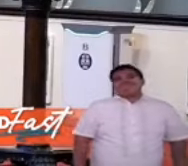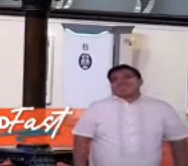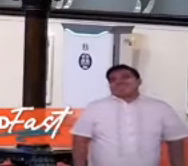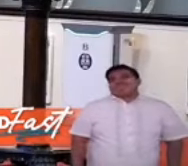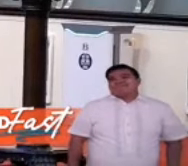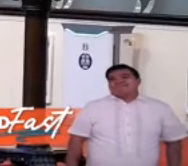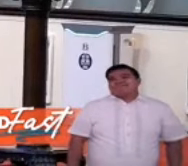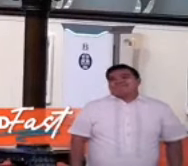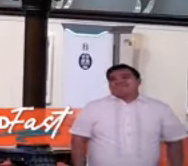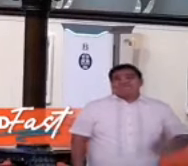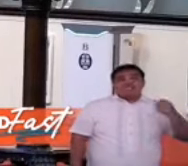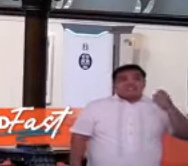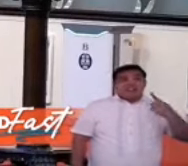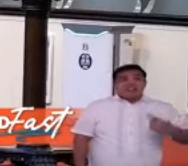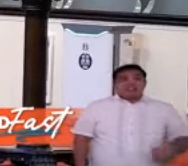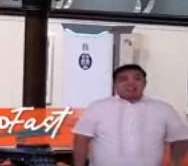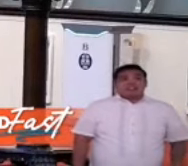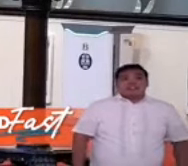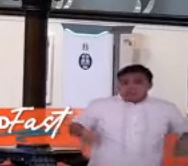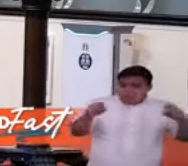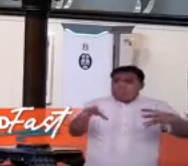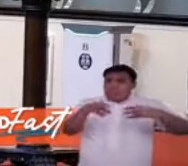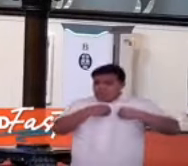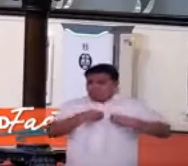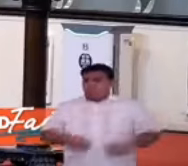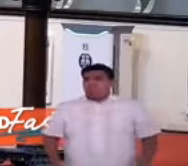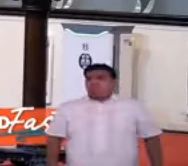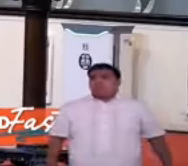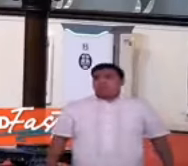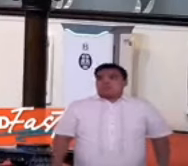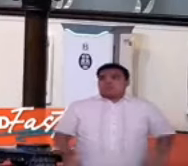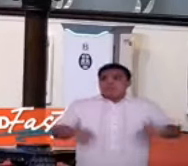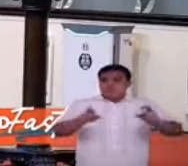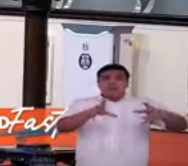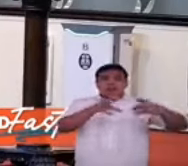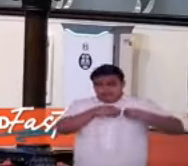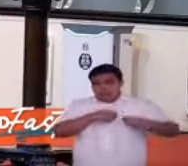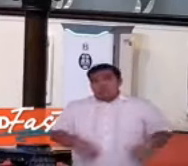Don't make idle threats. Oh no. Ingon sa di mong anak. Dos.